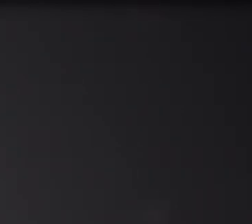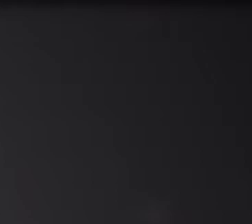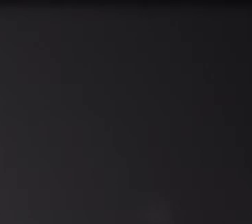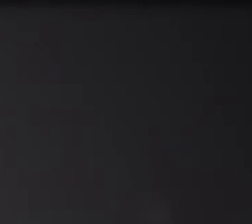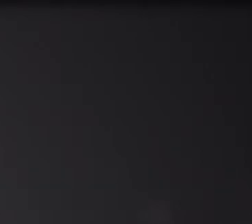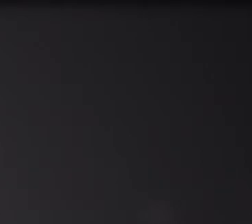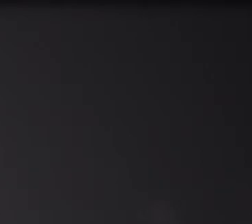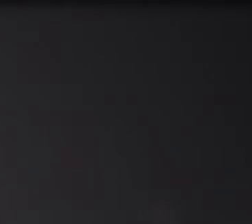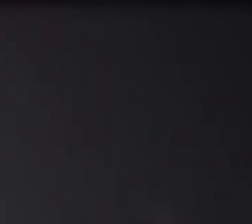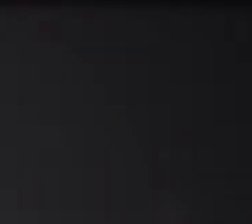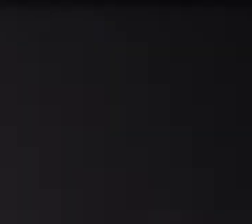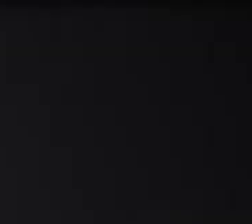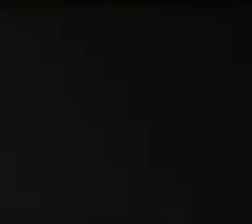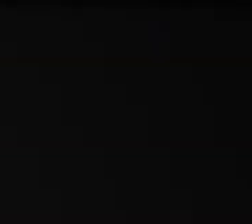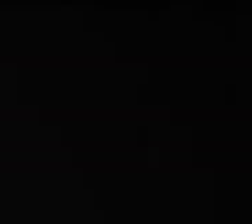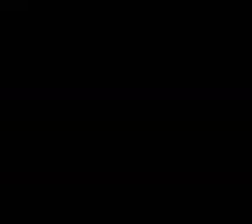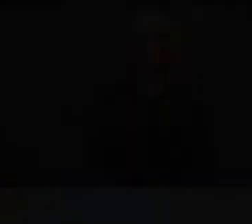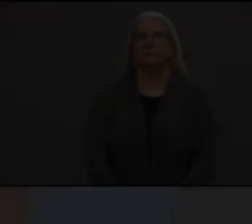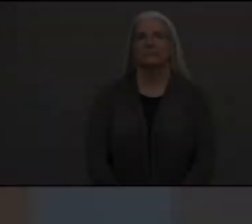cupertino.org/coronavirus.